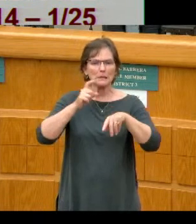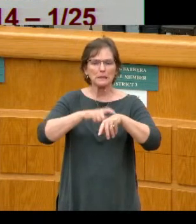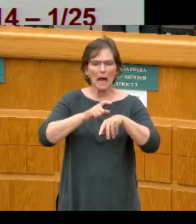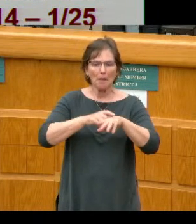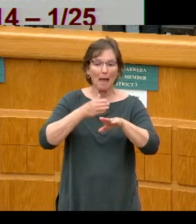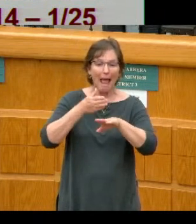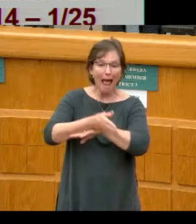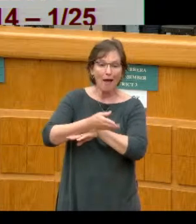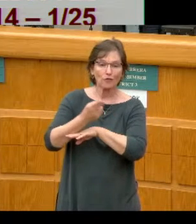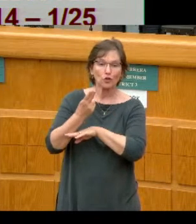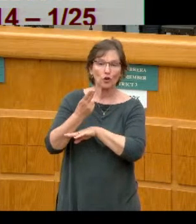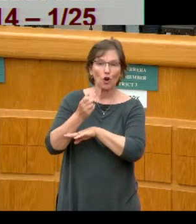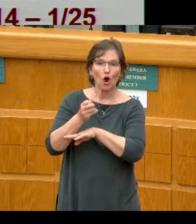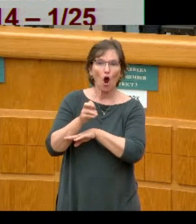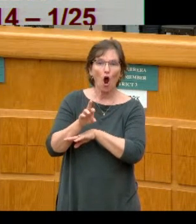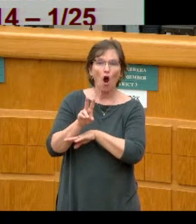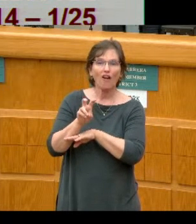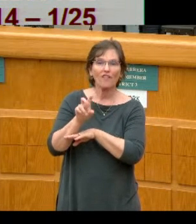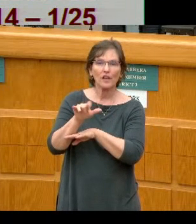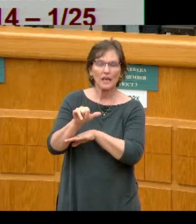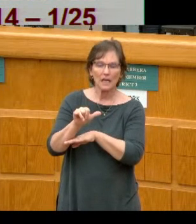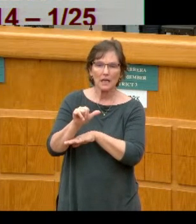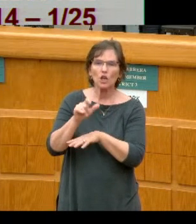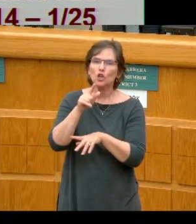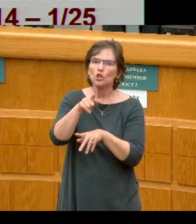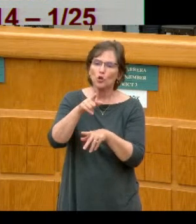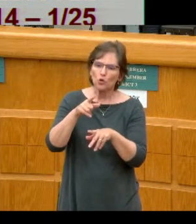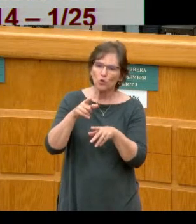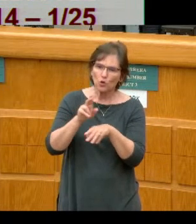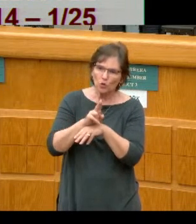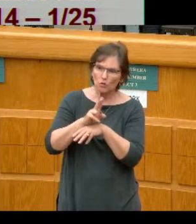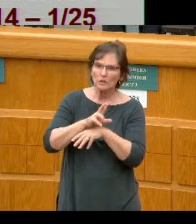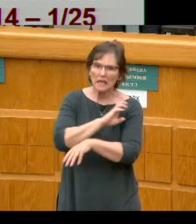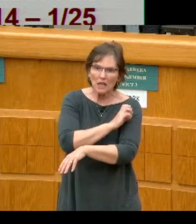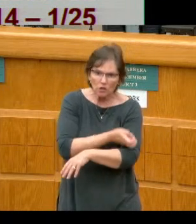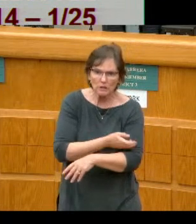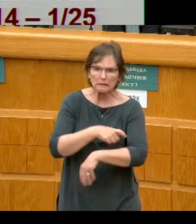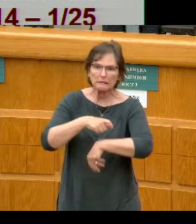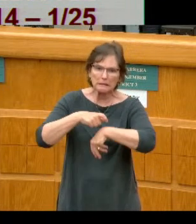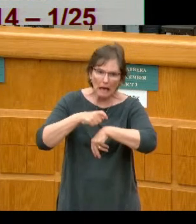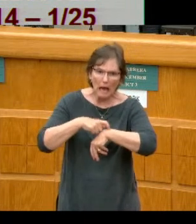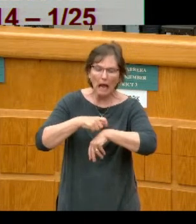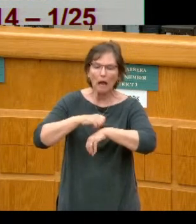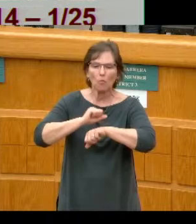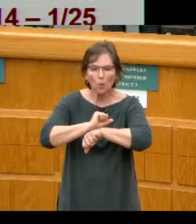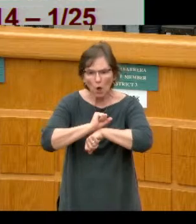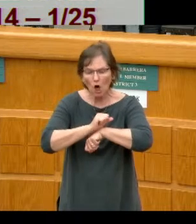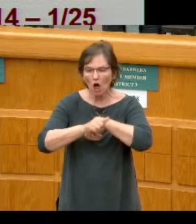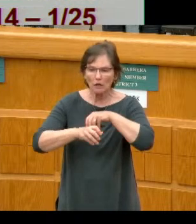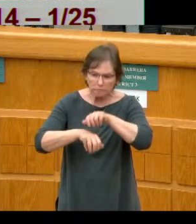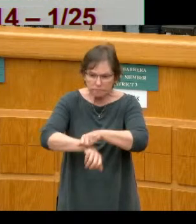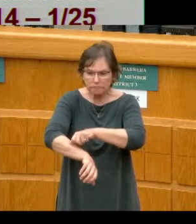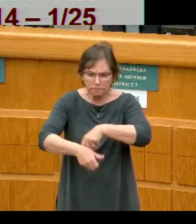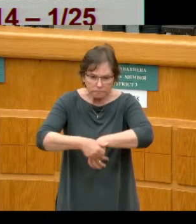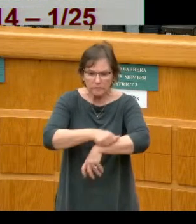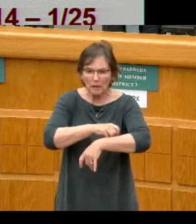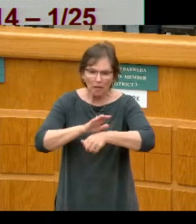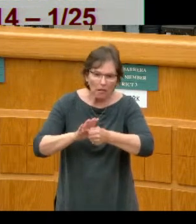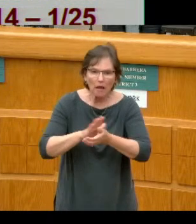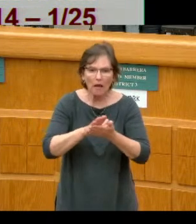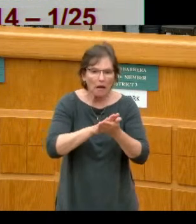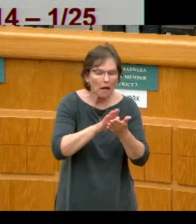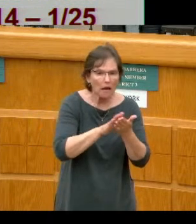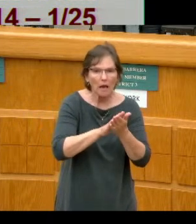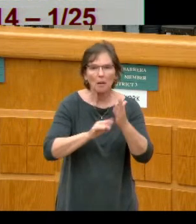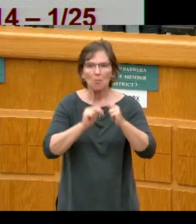might think, well, you know, I don't really want to do that. I'm tired of COVID. But think about it like a hurricane. If you could control the strength of the